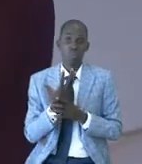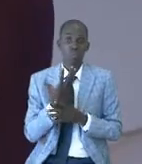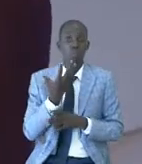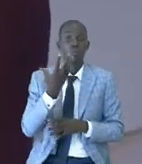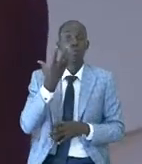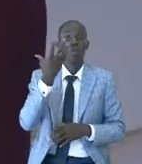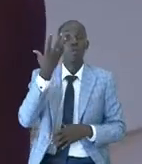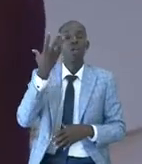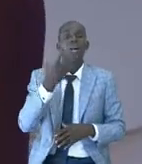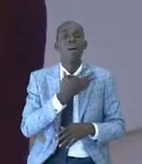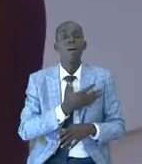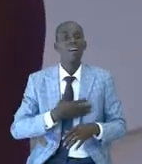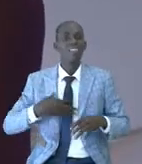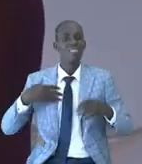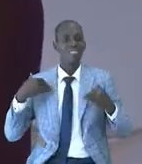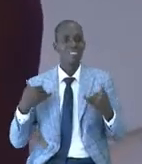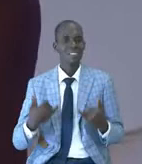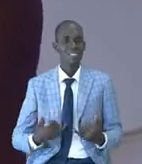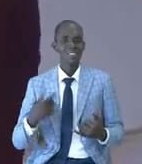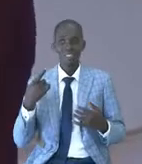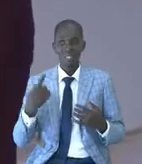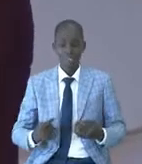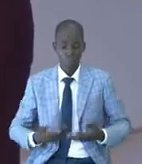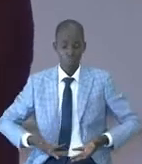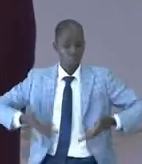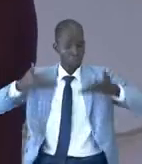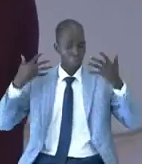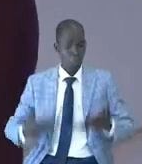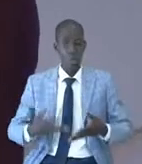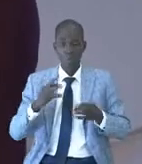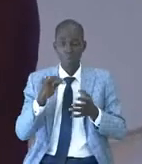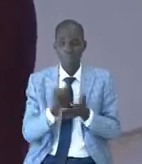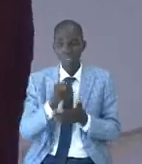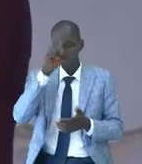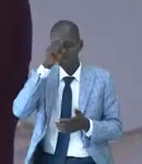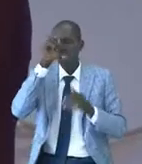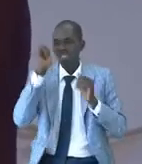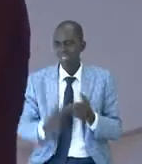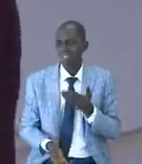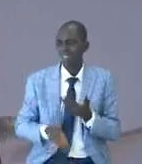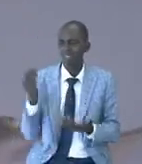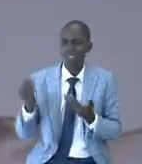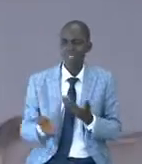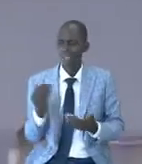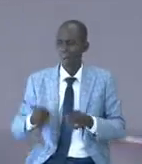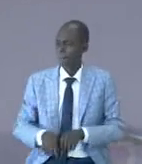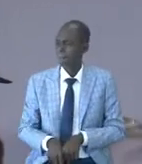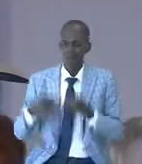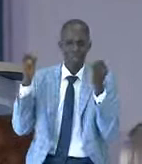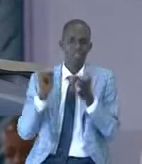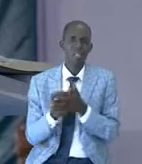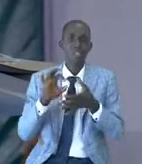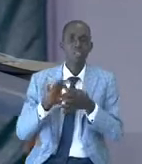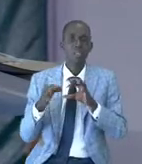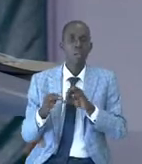its weight and its force can easily pull the thread and it will escape. But